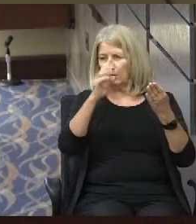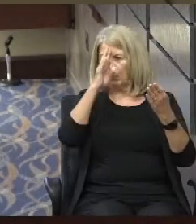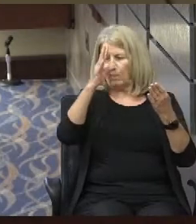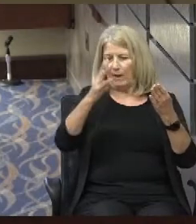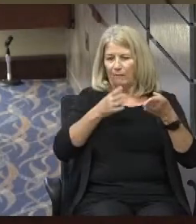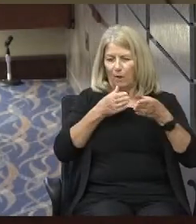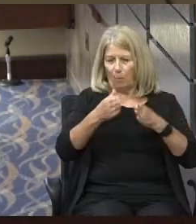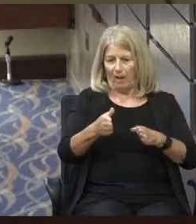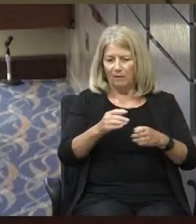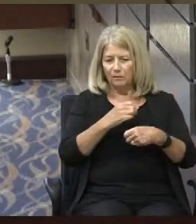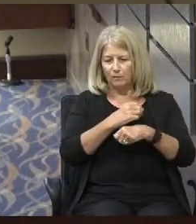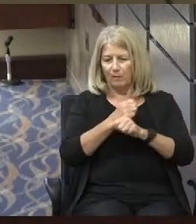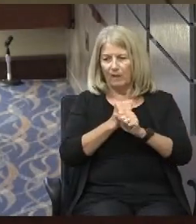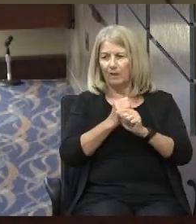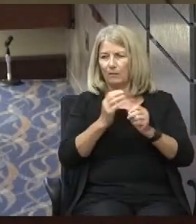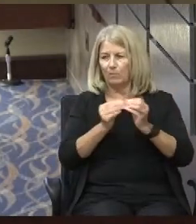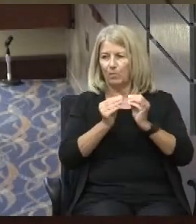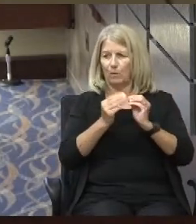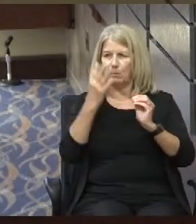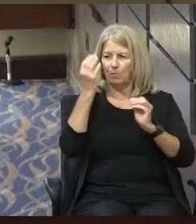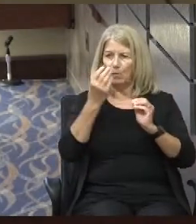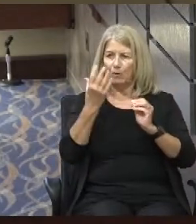plugged in to all of those conversations.